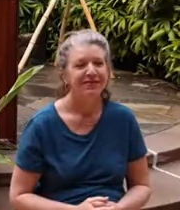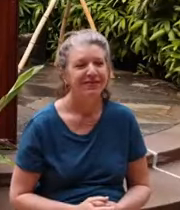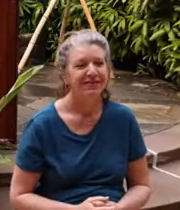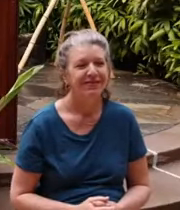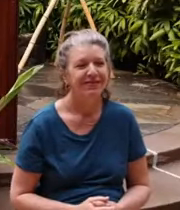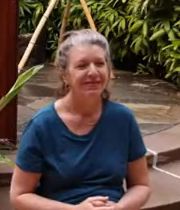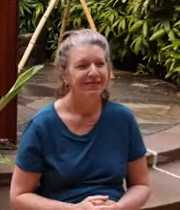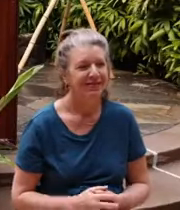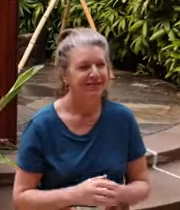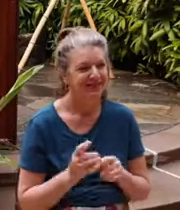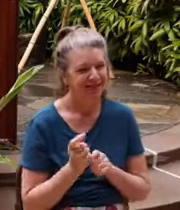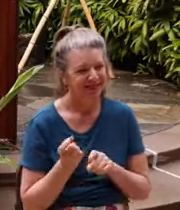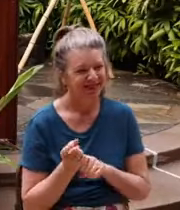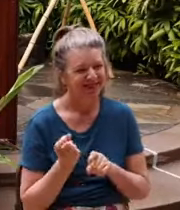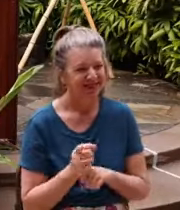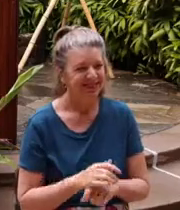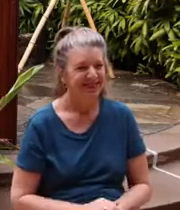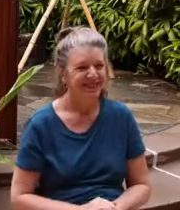Saints, cemeteries.